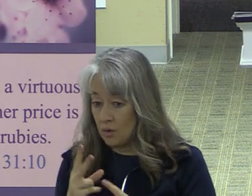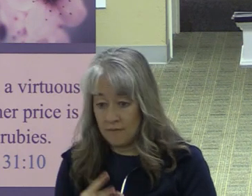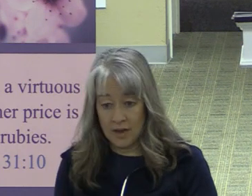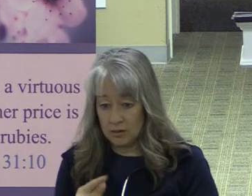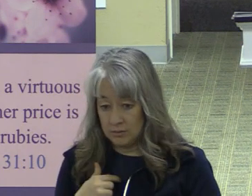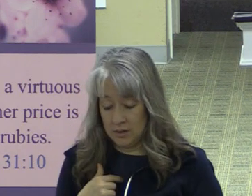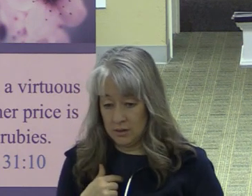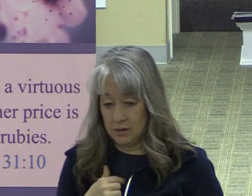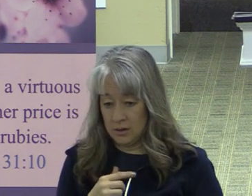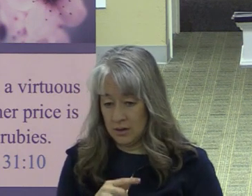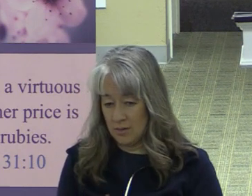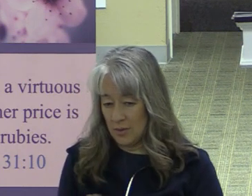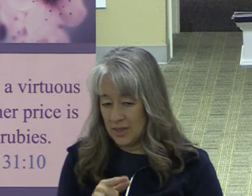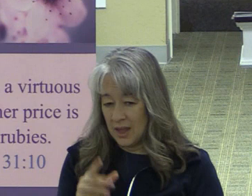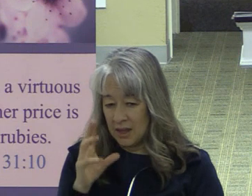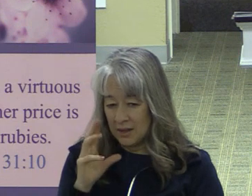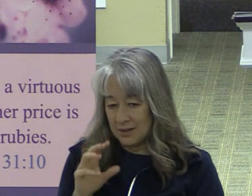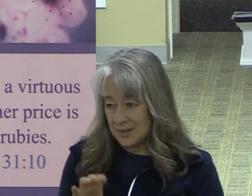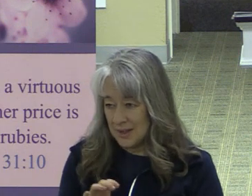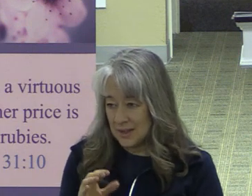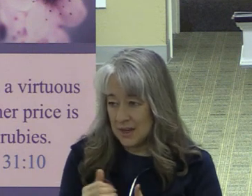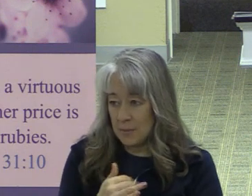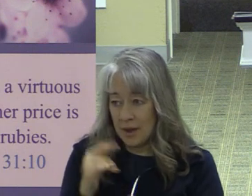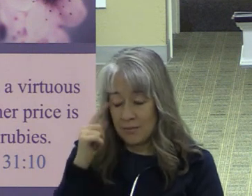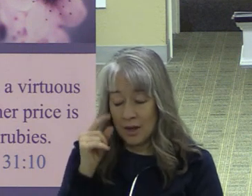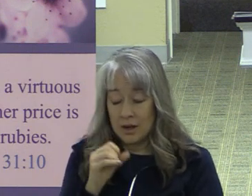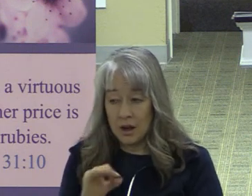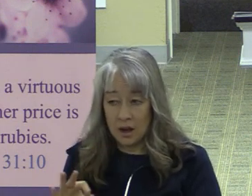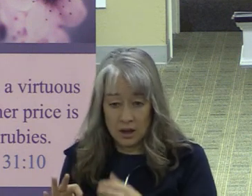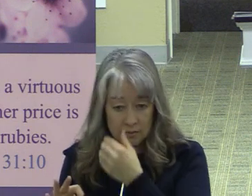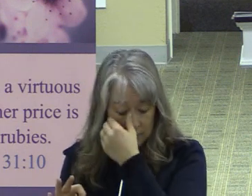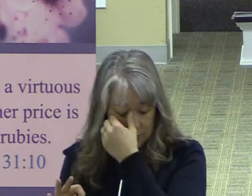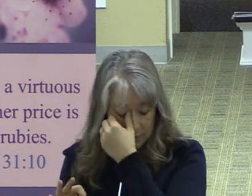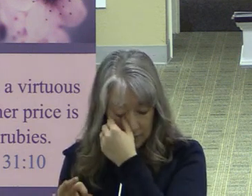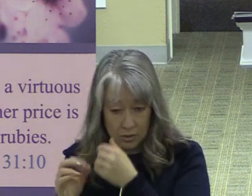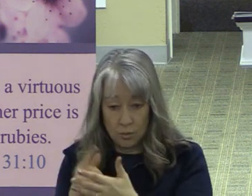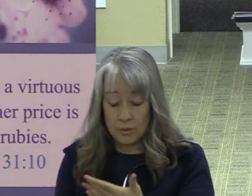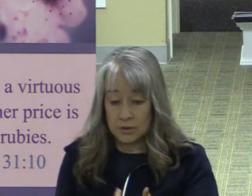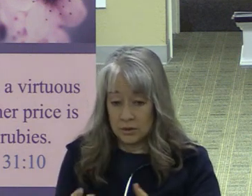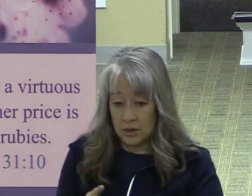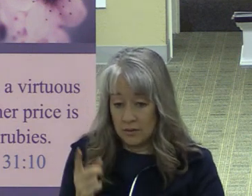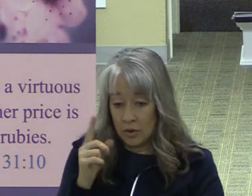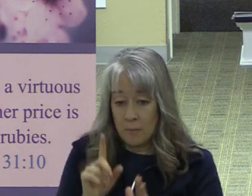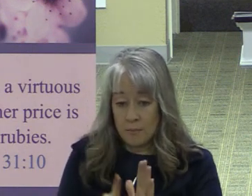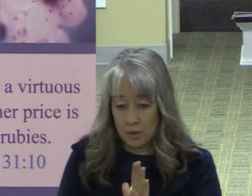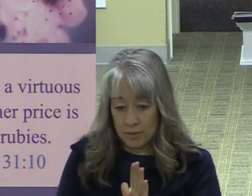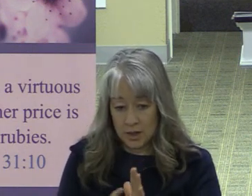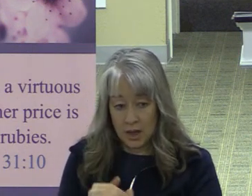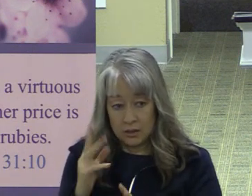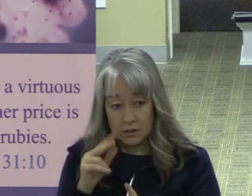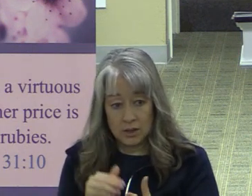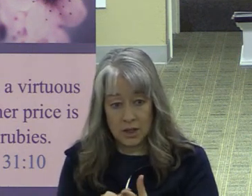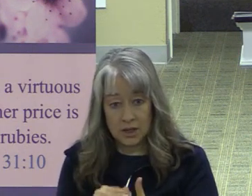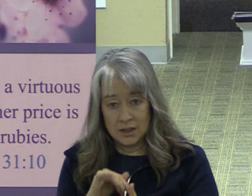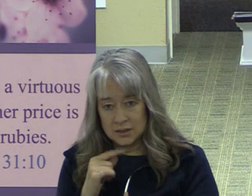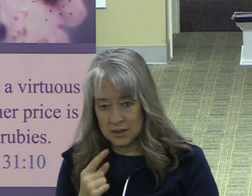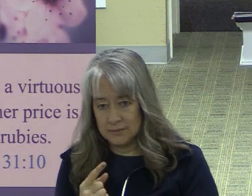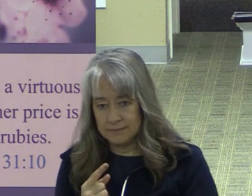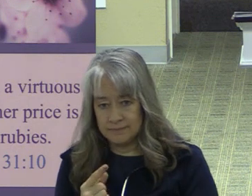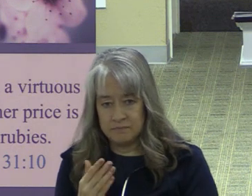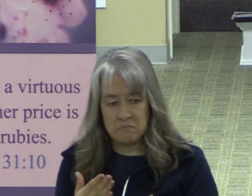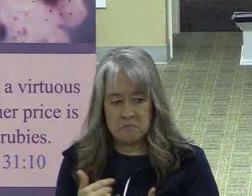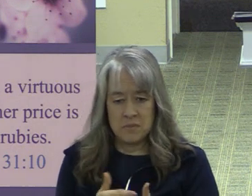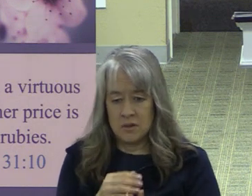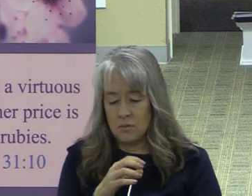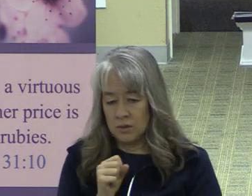me, but they did take my mind off of what was going on for a moment. You know, I'd look at it and I'd say, maybe